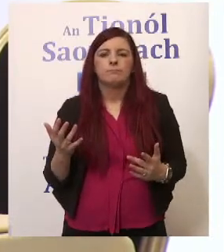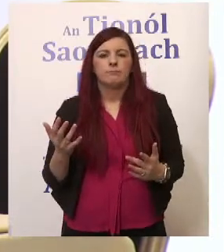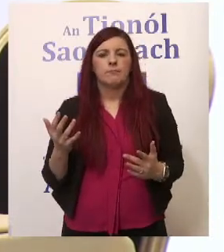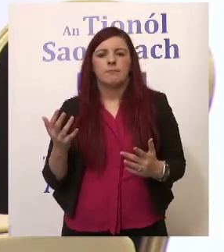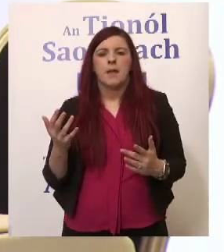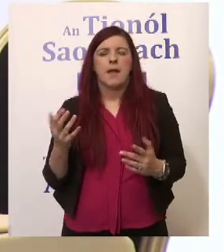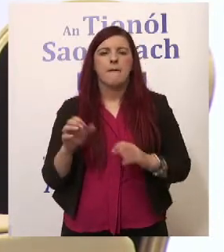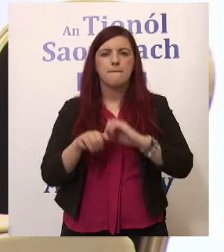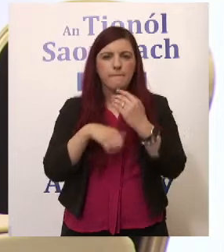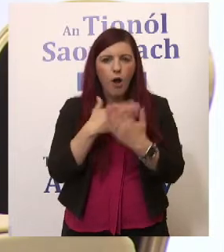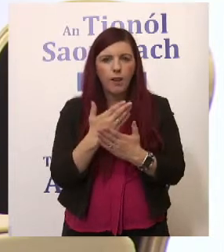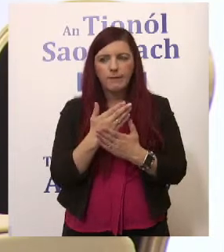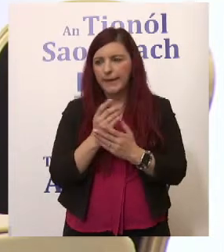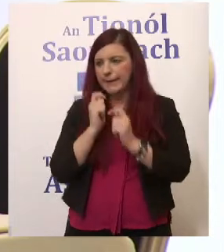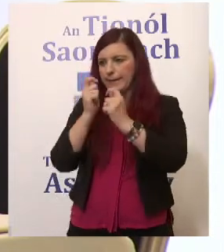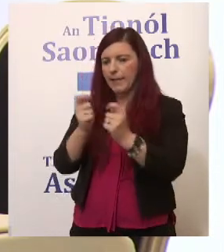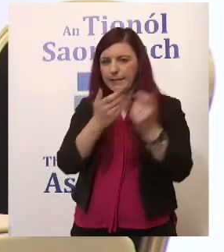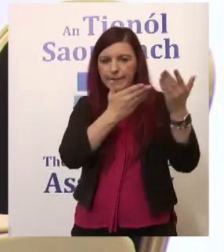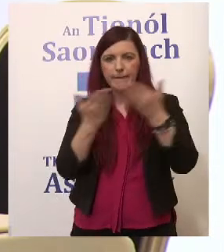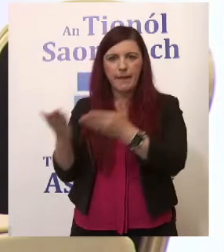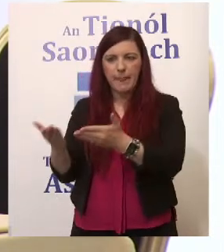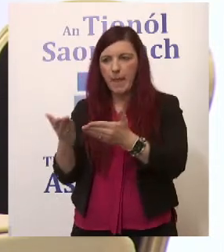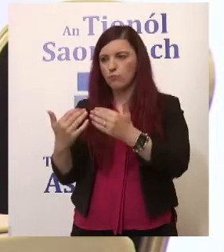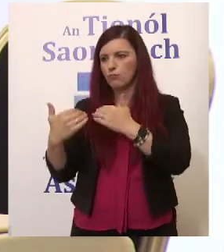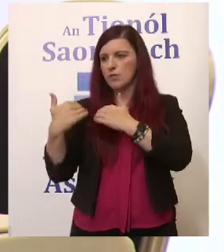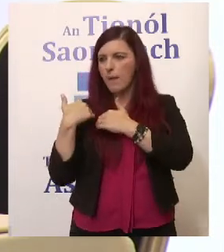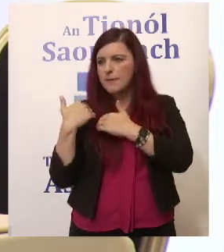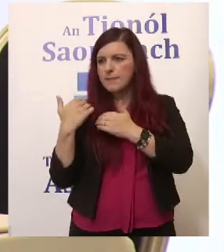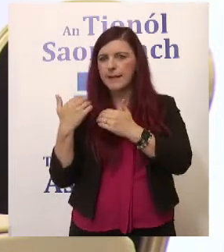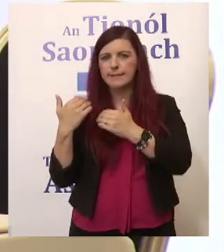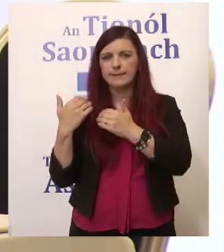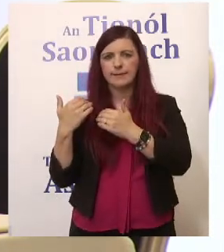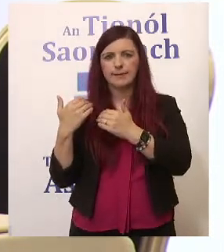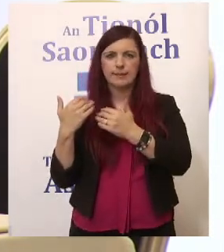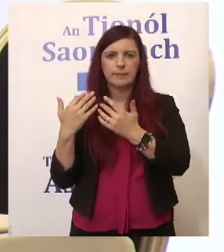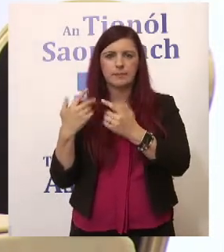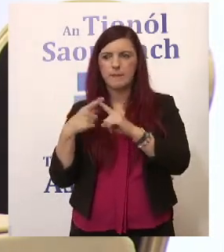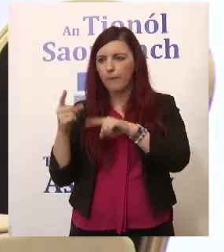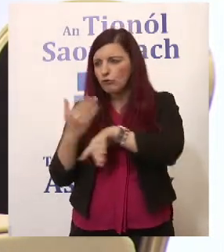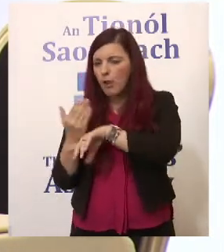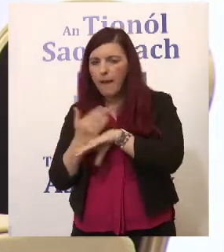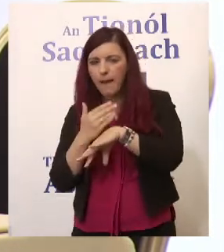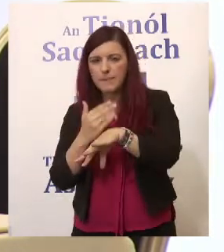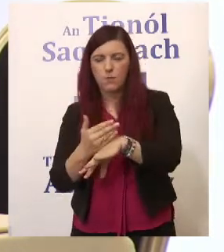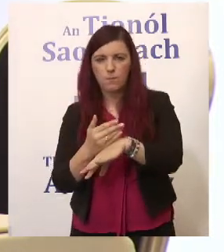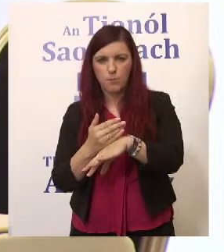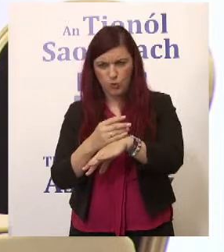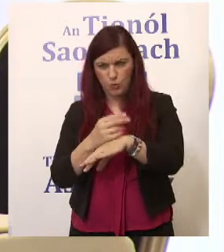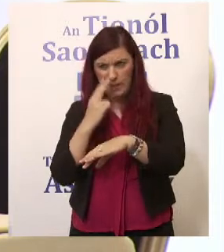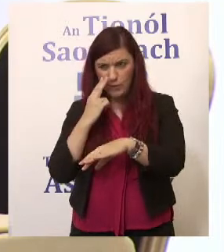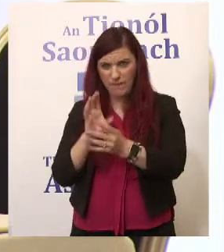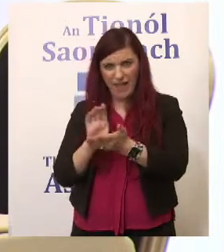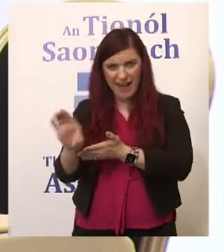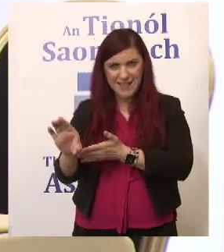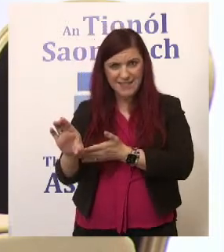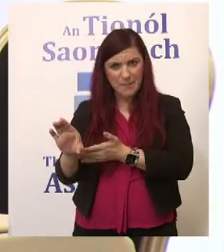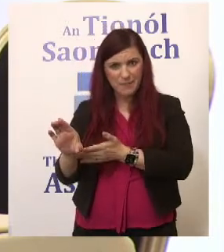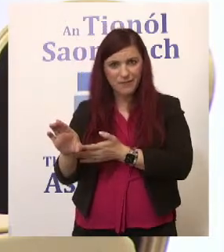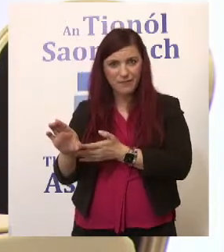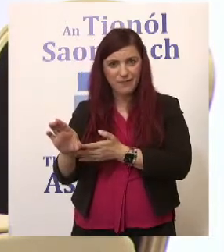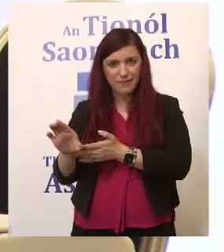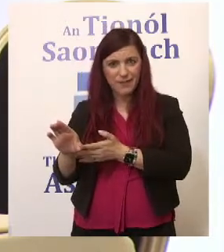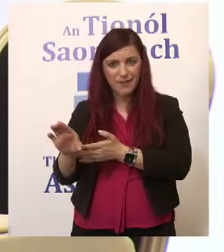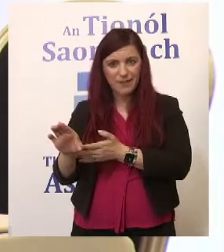responsibilities and roles to local authorities without actually giving the financing to deliver those particular roles. The question is,